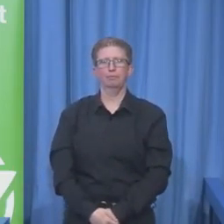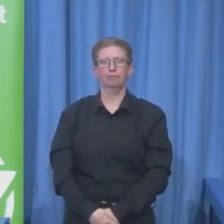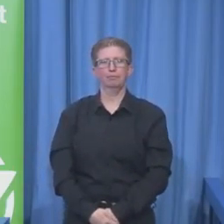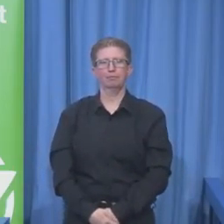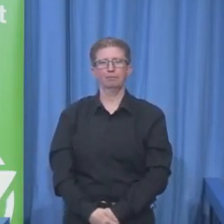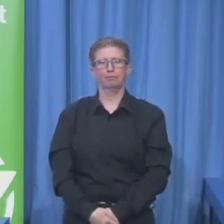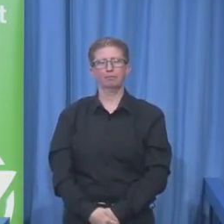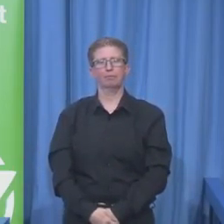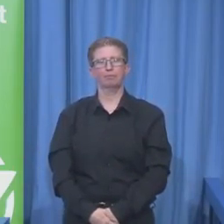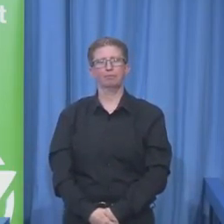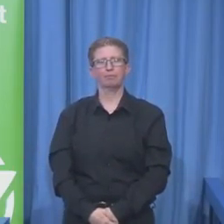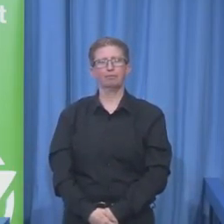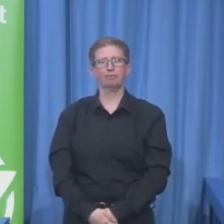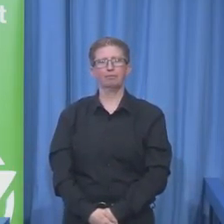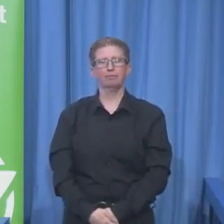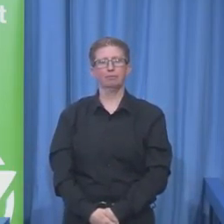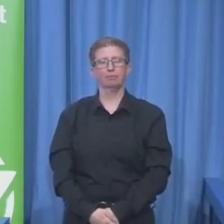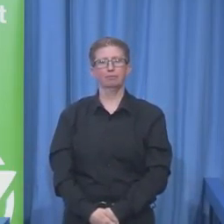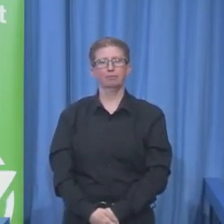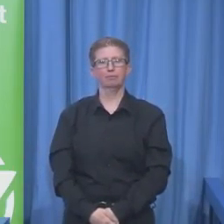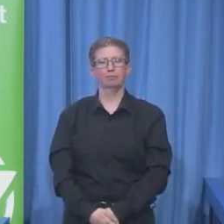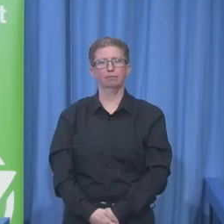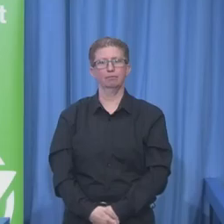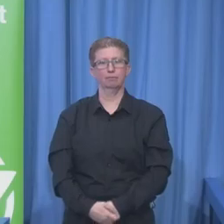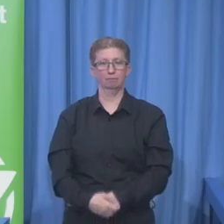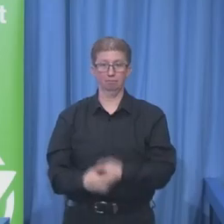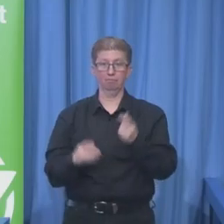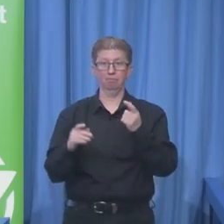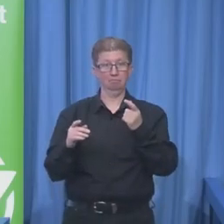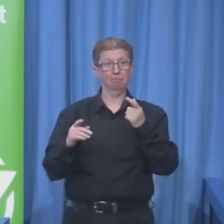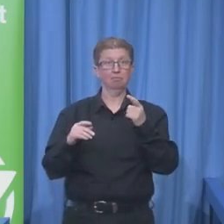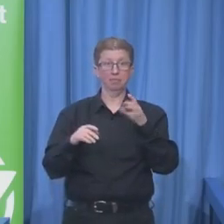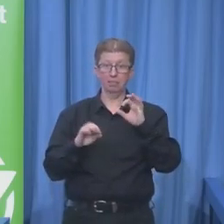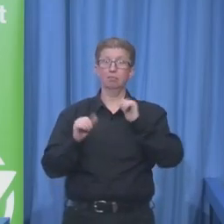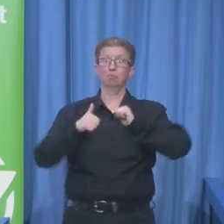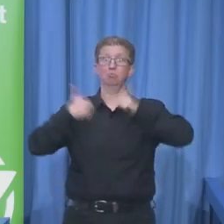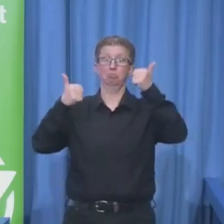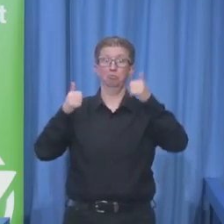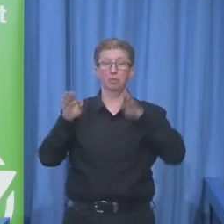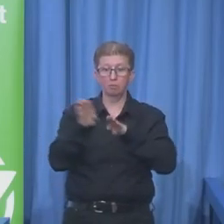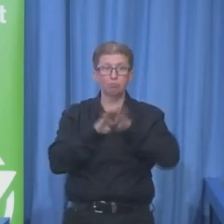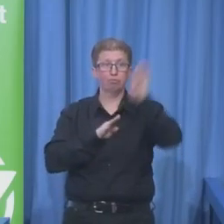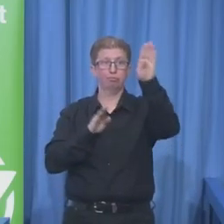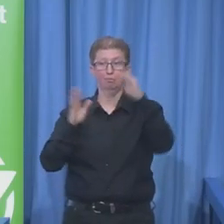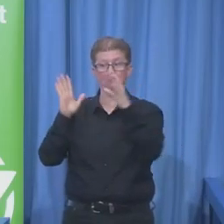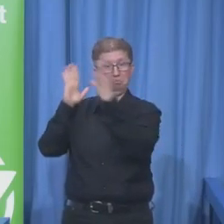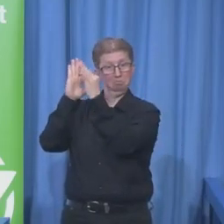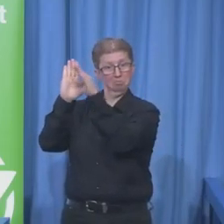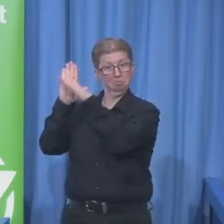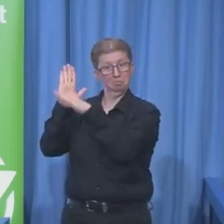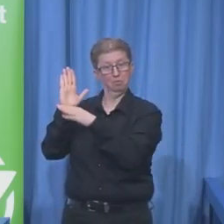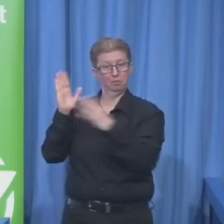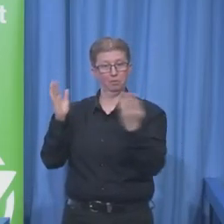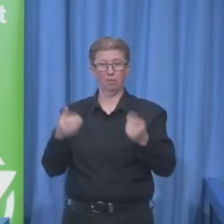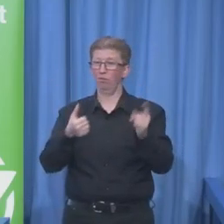Factor of success number one is a personal assistance